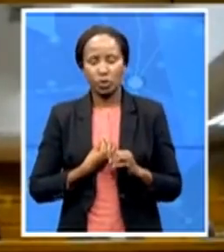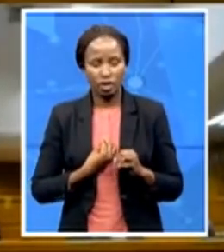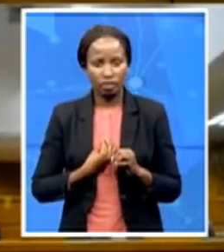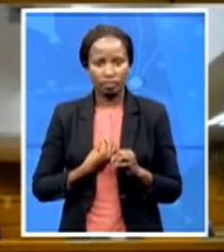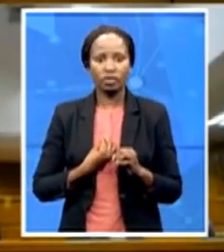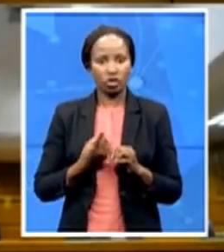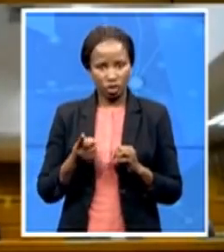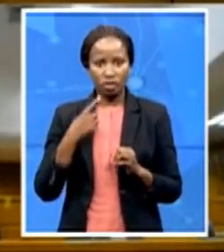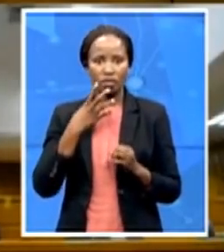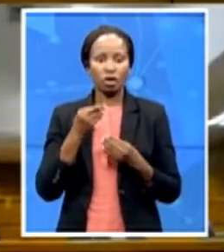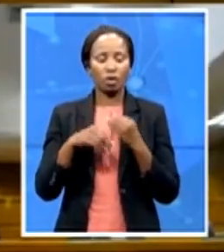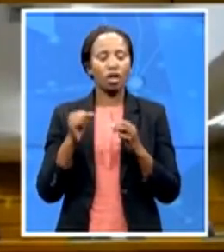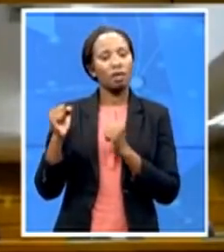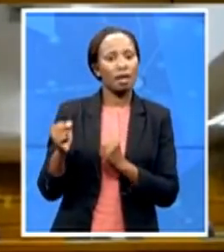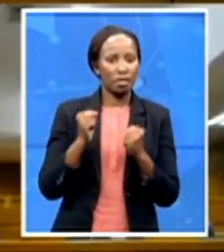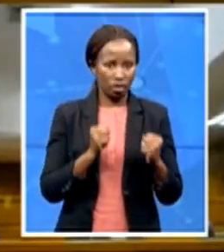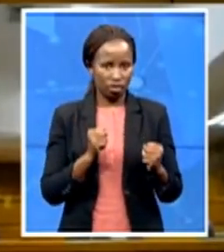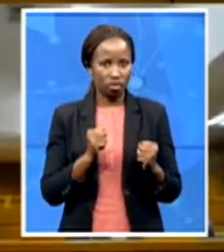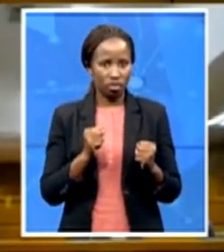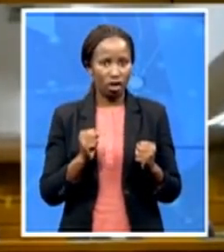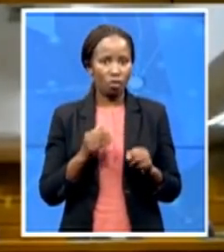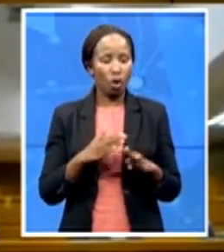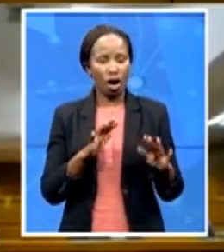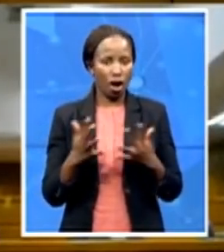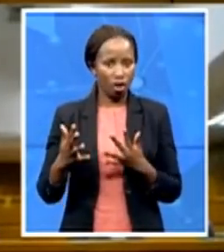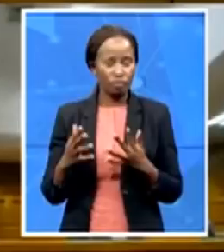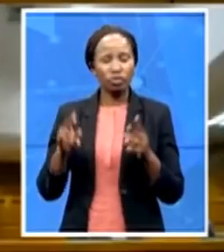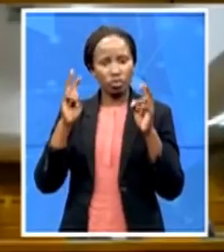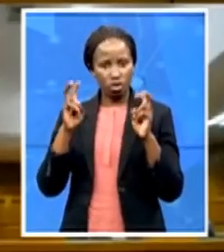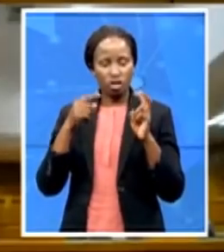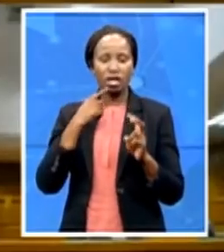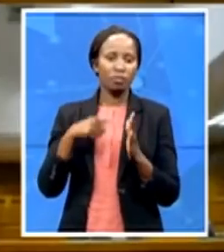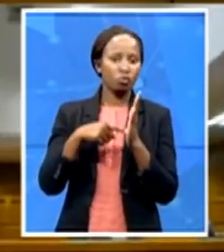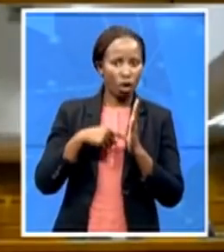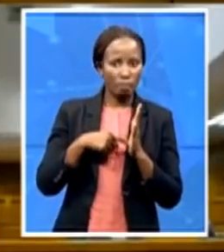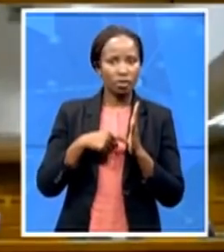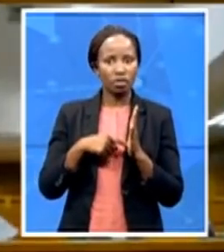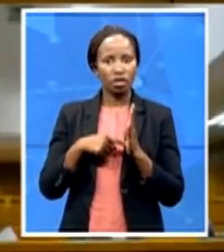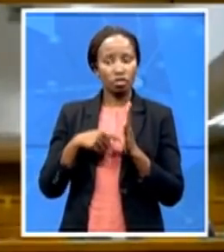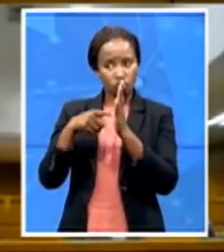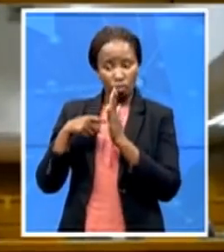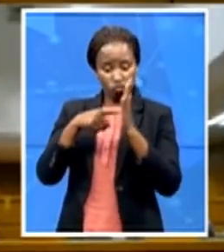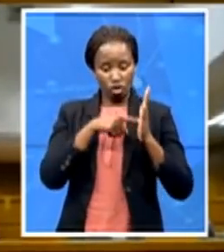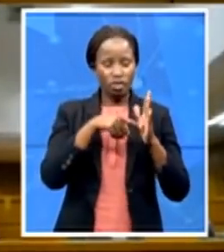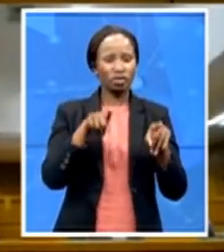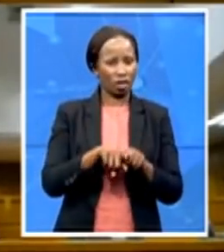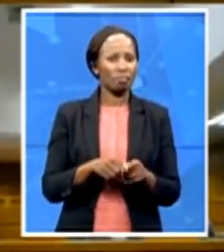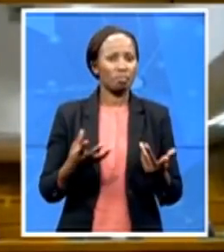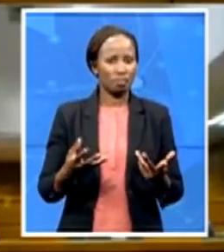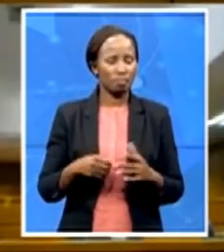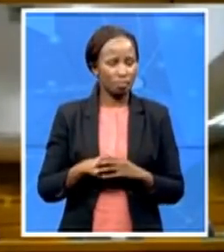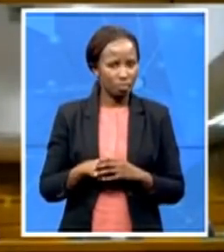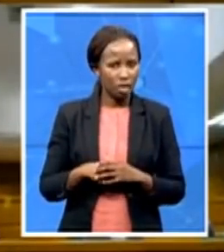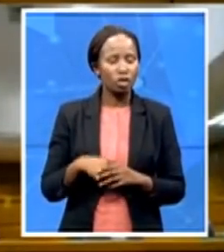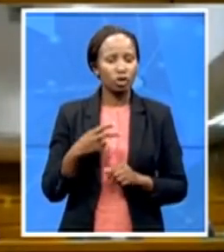question for decision, in other words, the requirement, remains the same, namely whether the condition results in the impairment of the Chapter 9